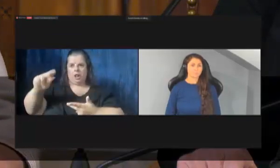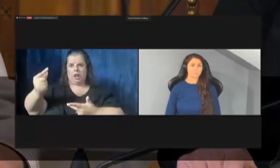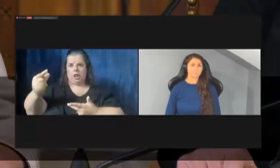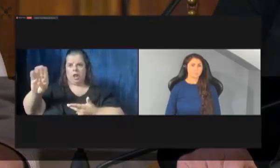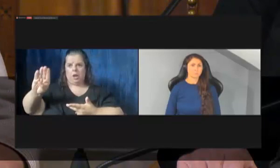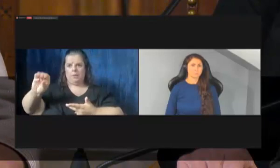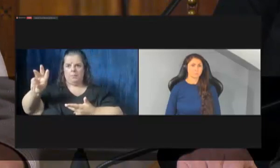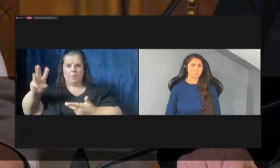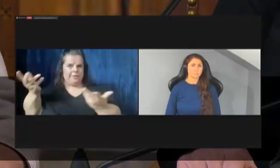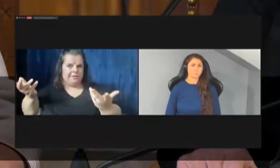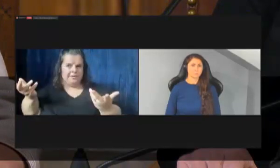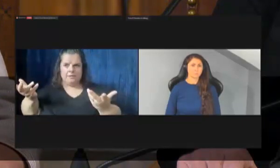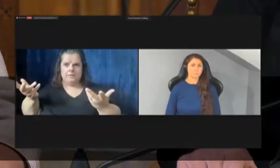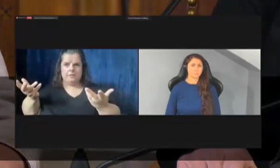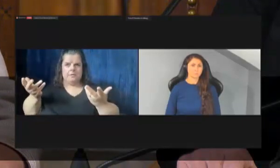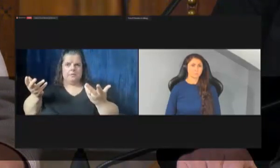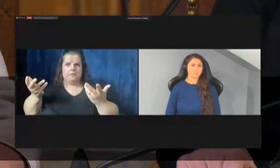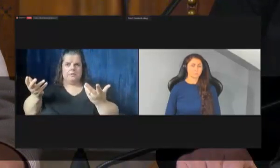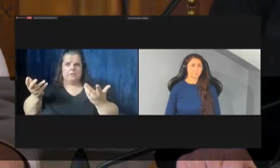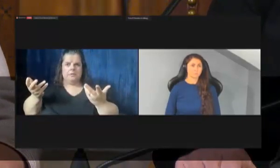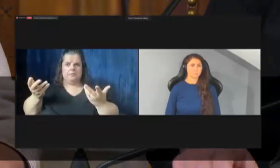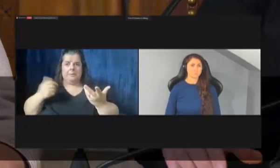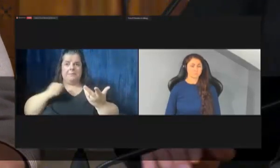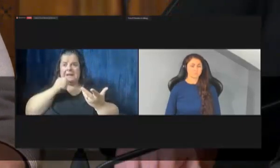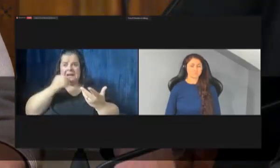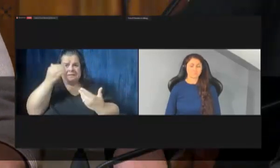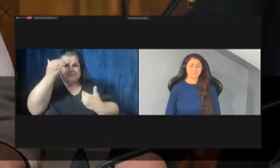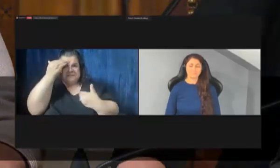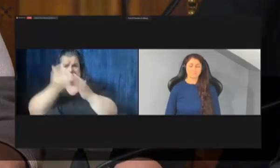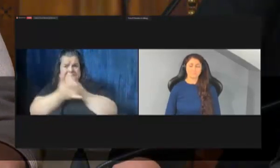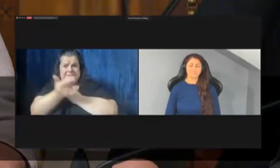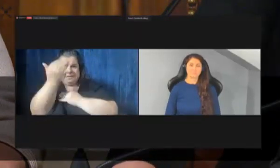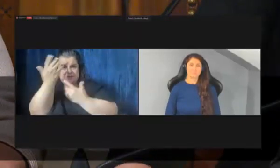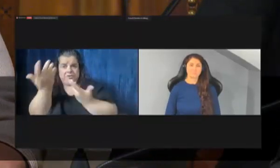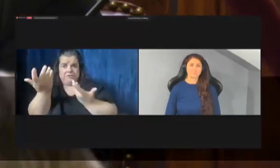we going to be using? Not that I'm an expert in these things, but.